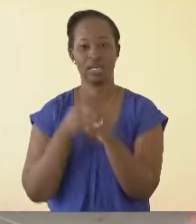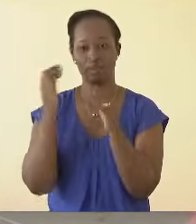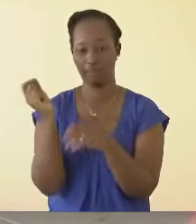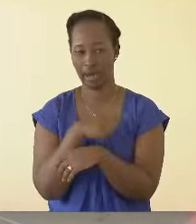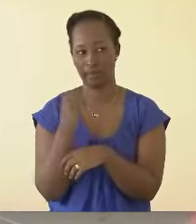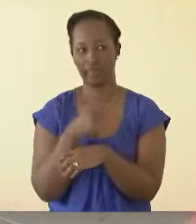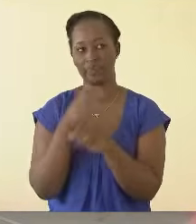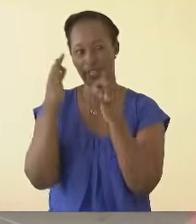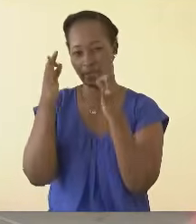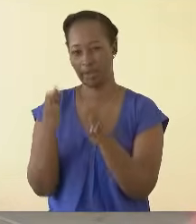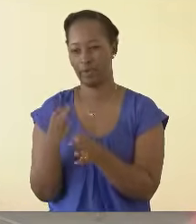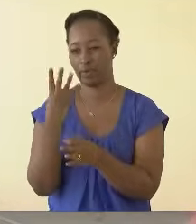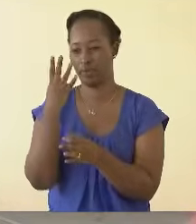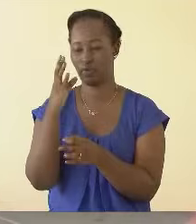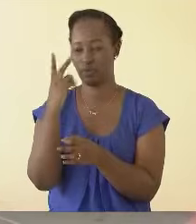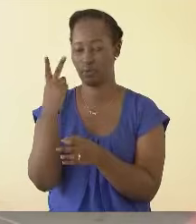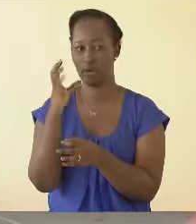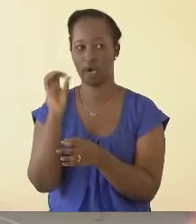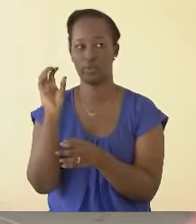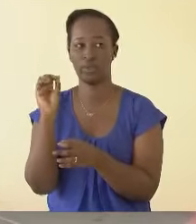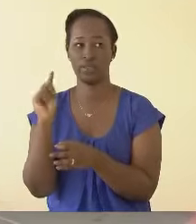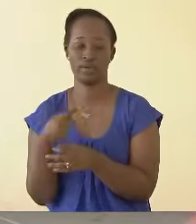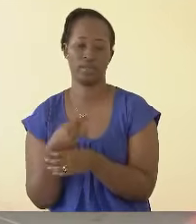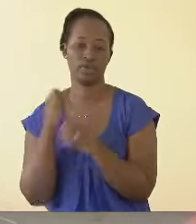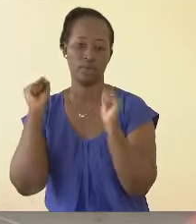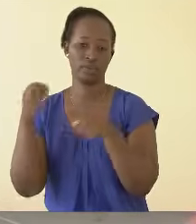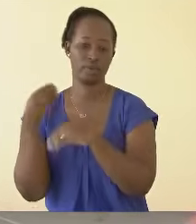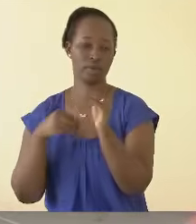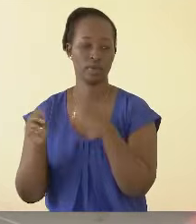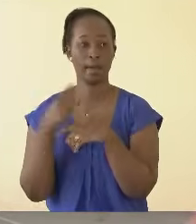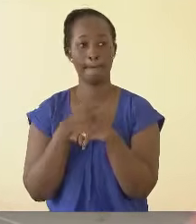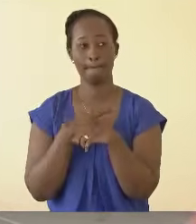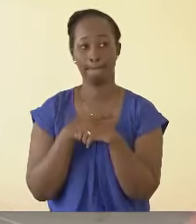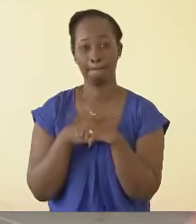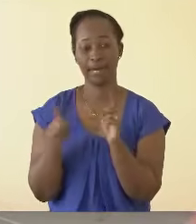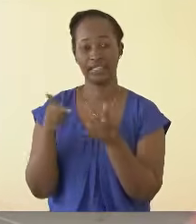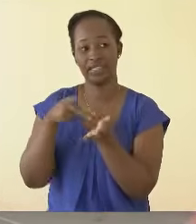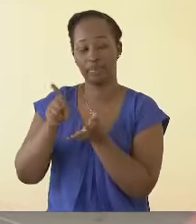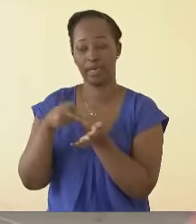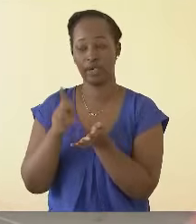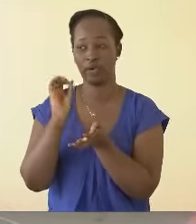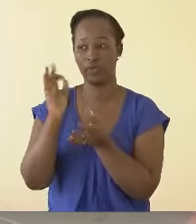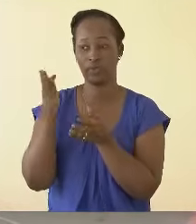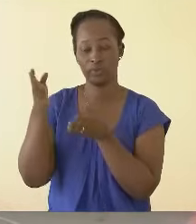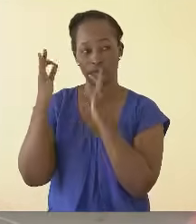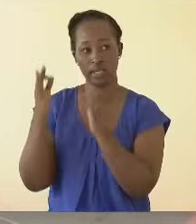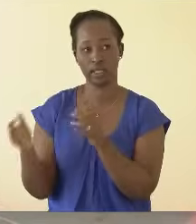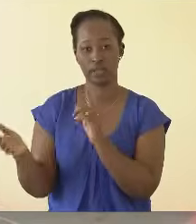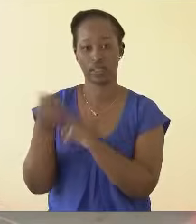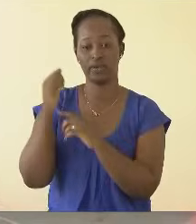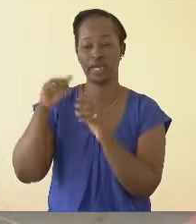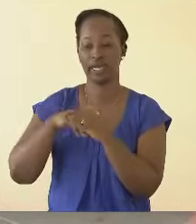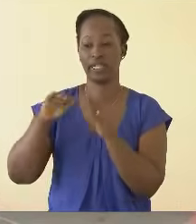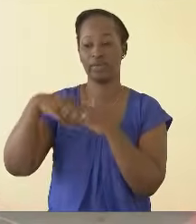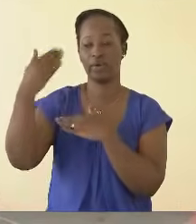worth 200,000 would be sold on credit. But the payment of those goods would be received in the following